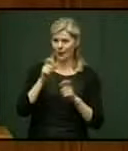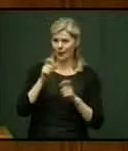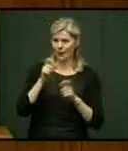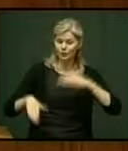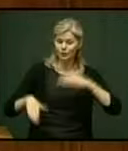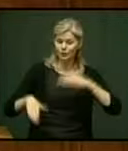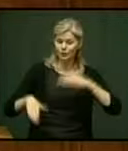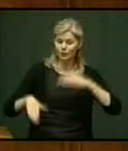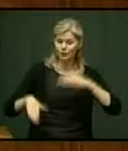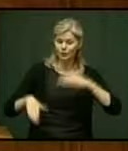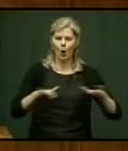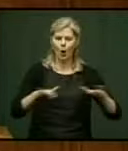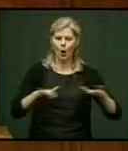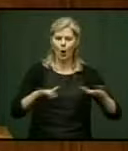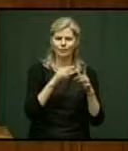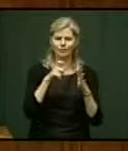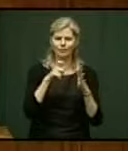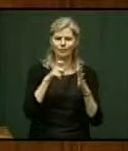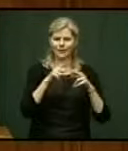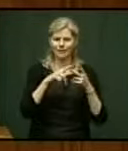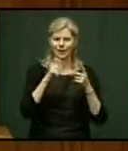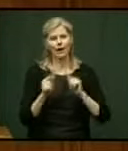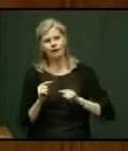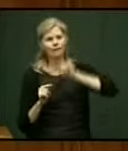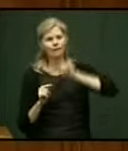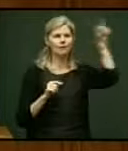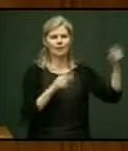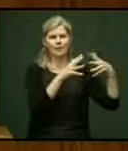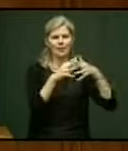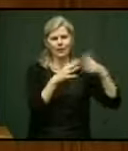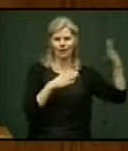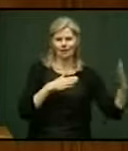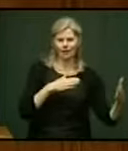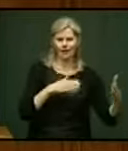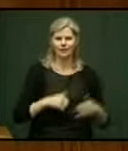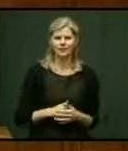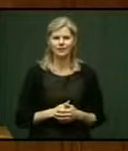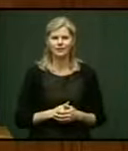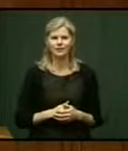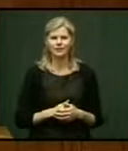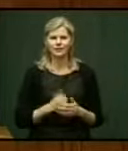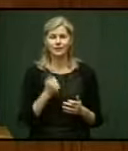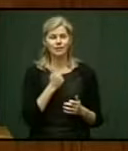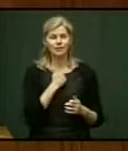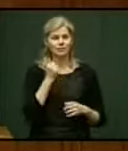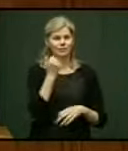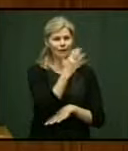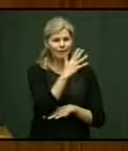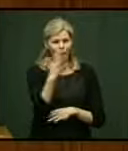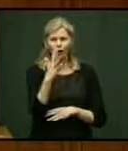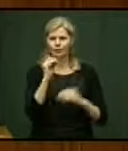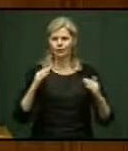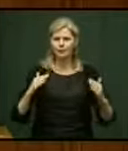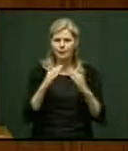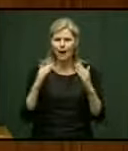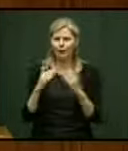side. The Sierra Nevada mountains, the redwood forests, and the crystal clear Yuba River are among the precious